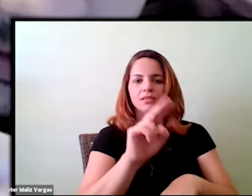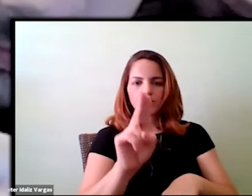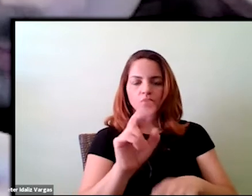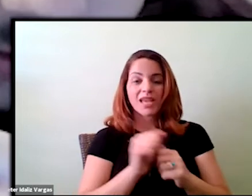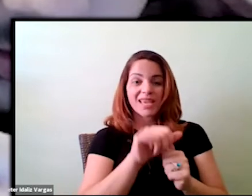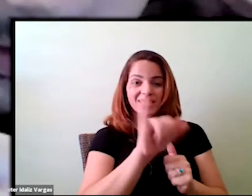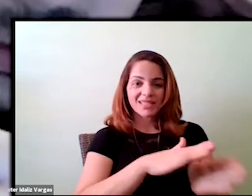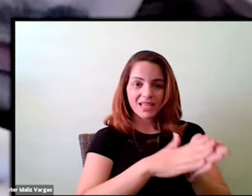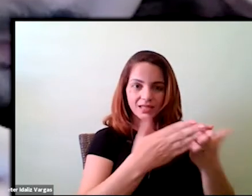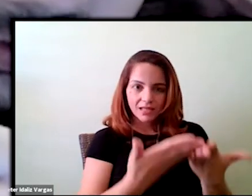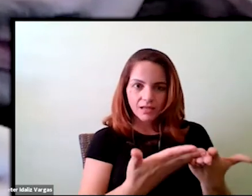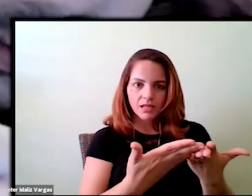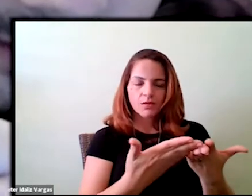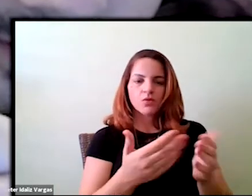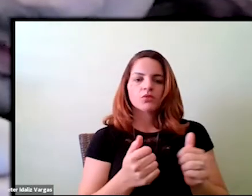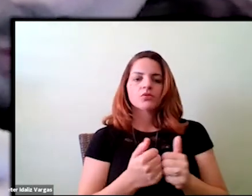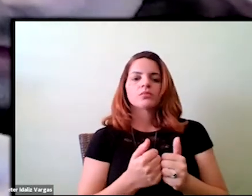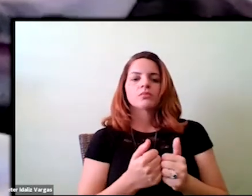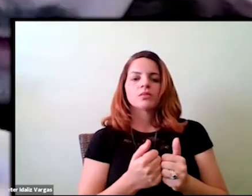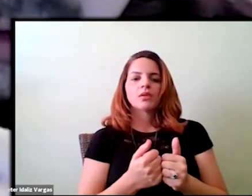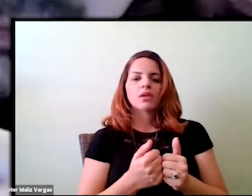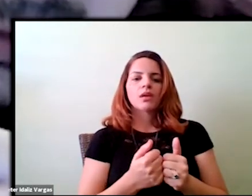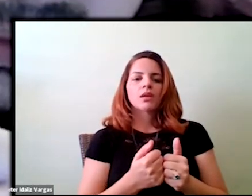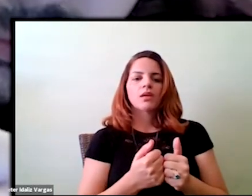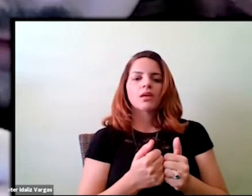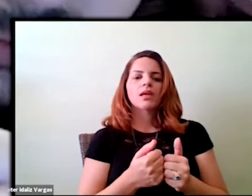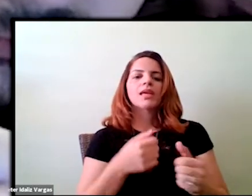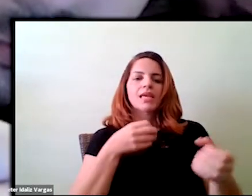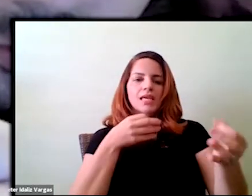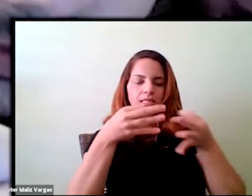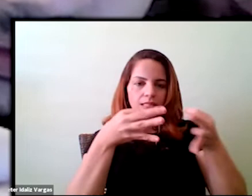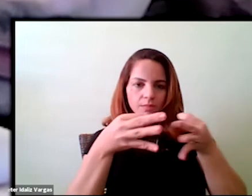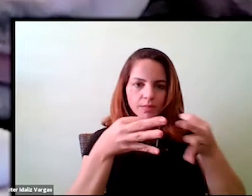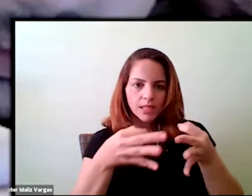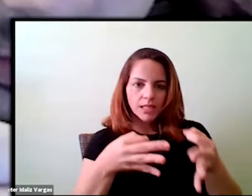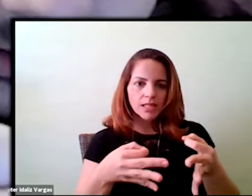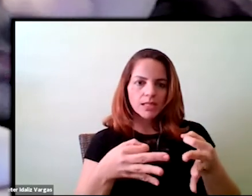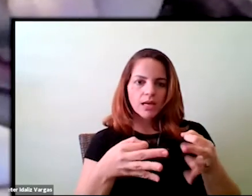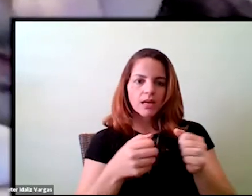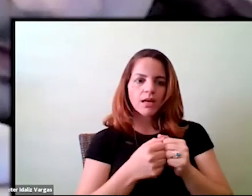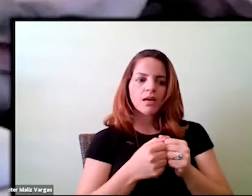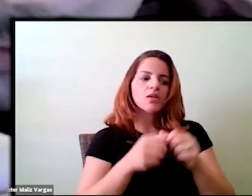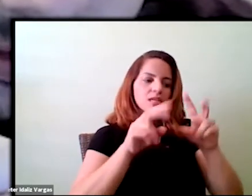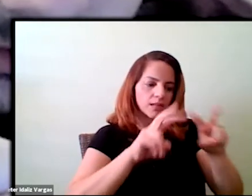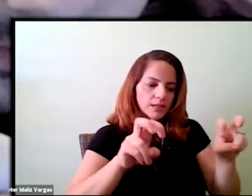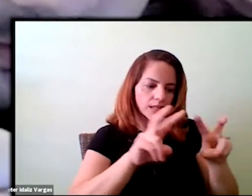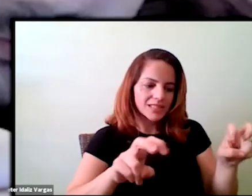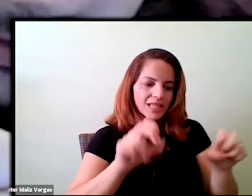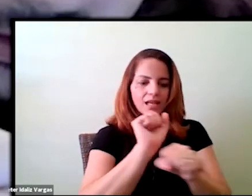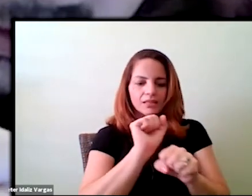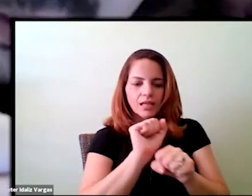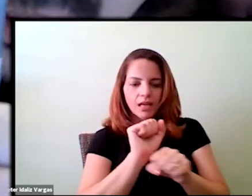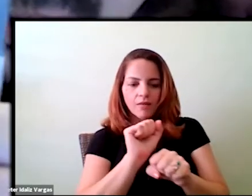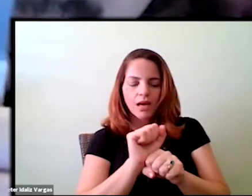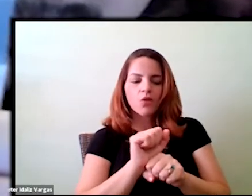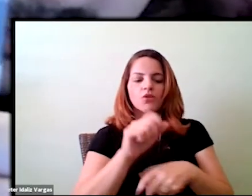performance studies book explores the lives and work of contemporary performers and activists, including Sylvia